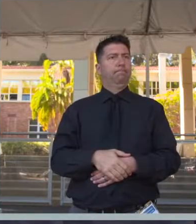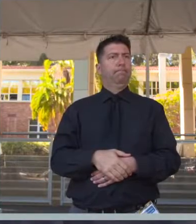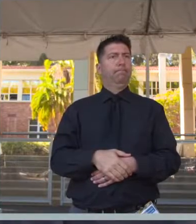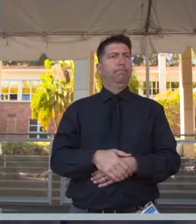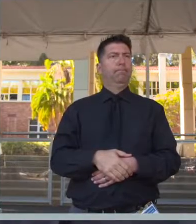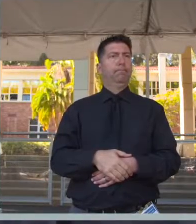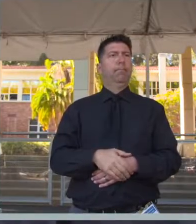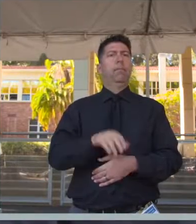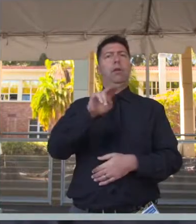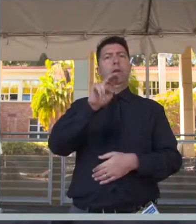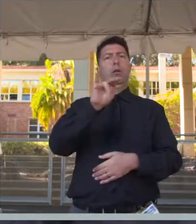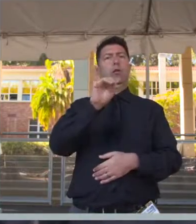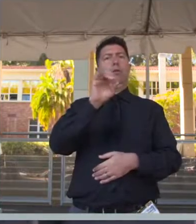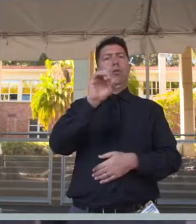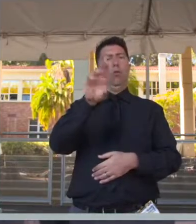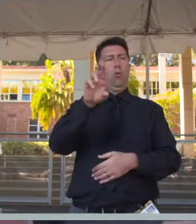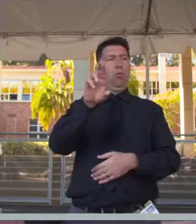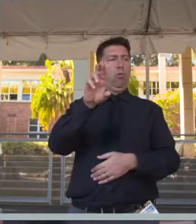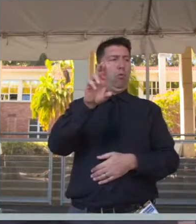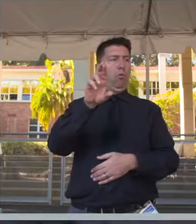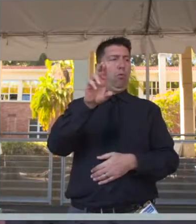Noor Haniye Saeed.